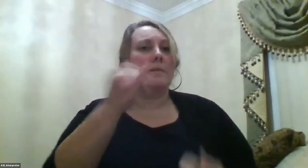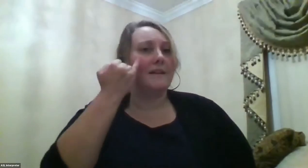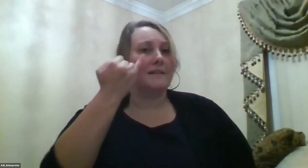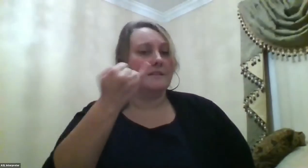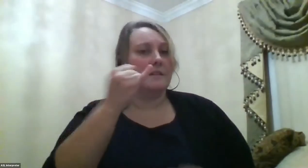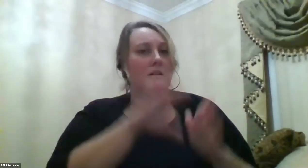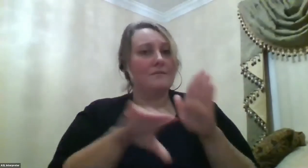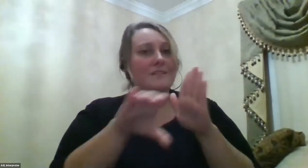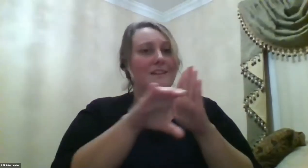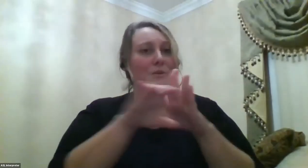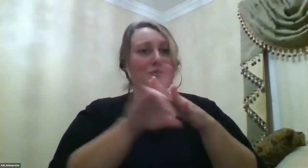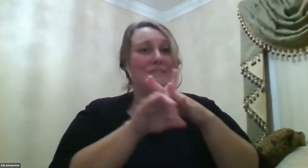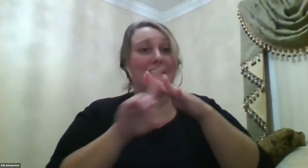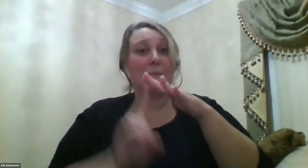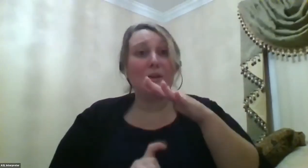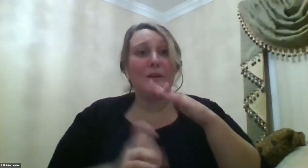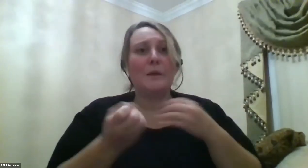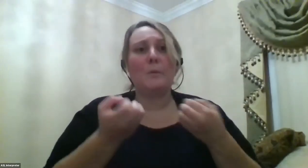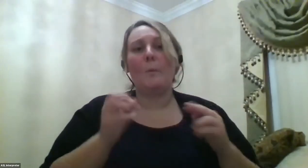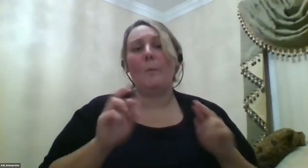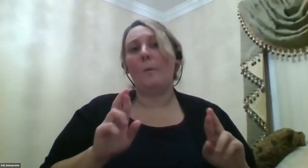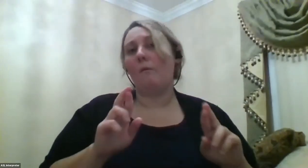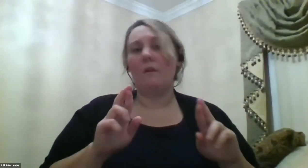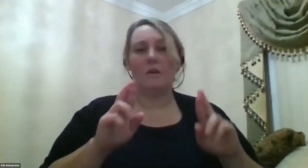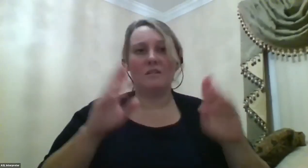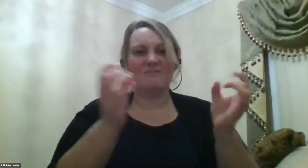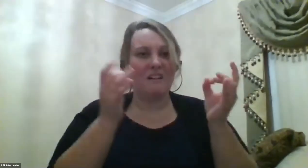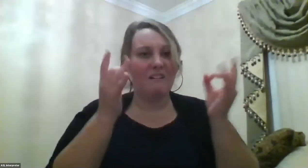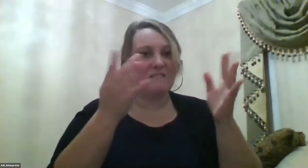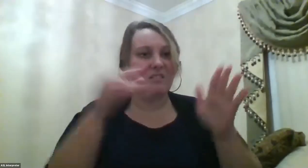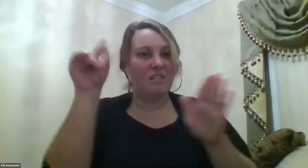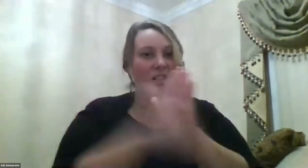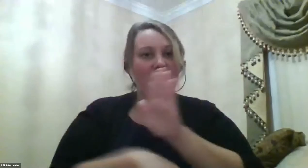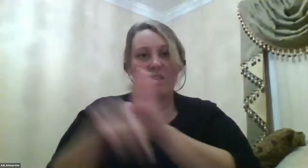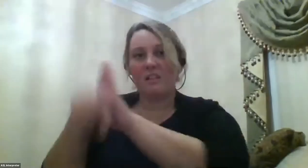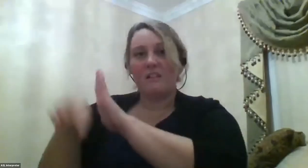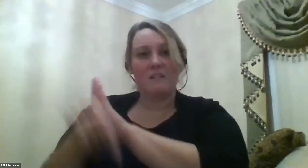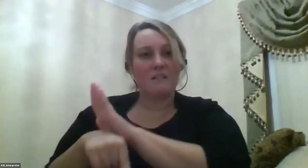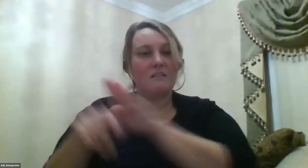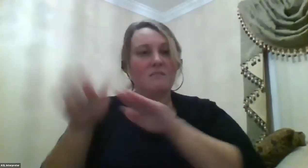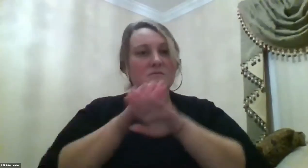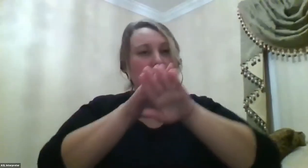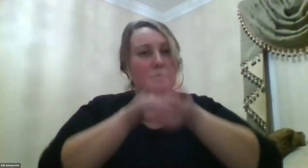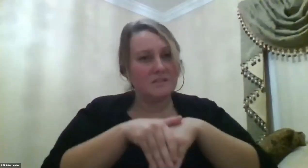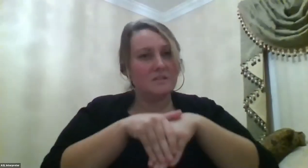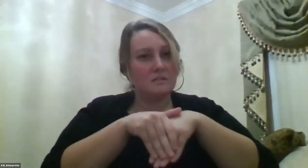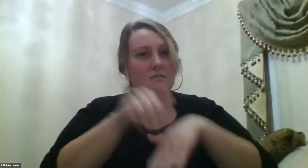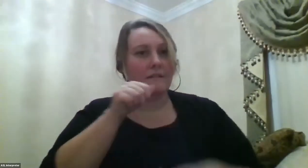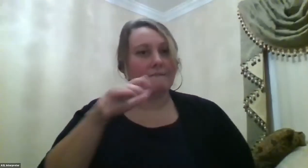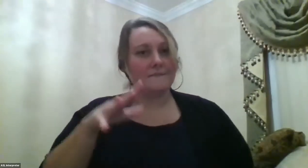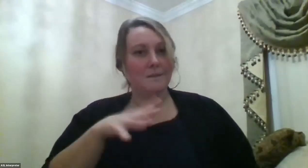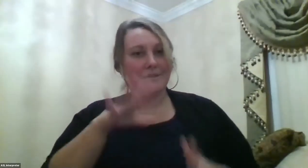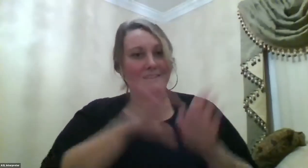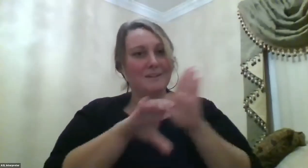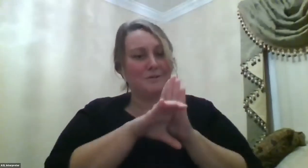erasure of certain kinds of femininity or feminine characters, um, is something that I've been interested in for a long